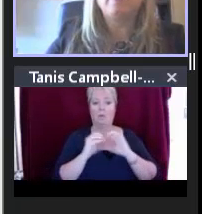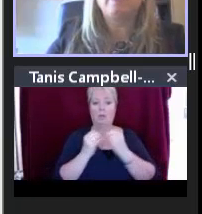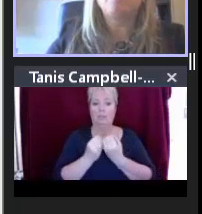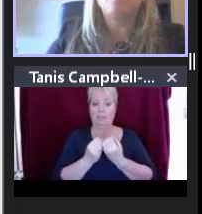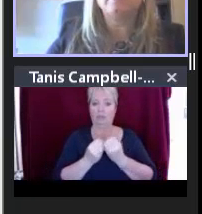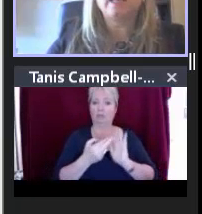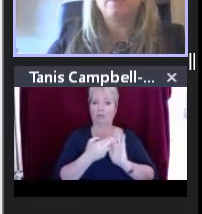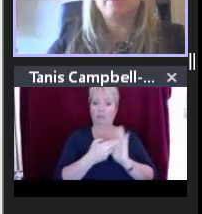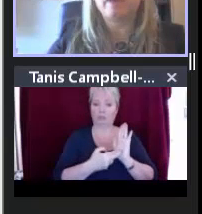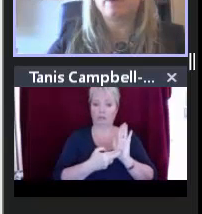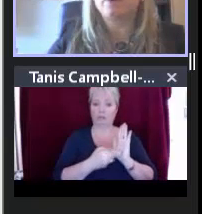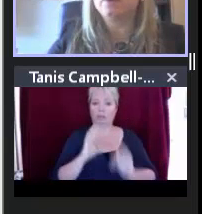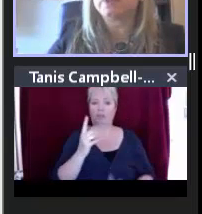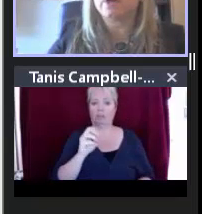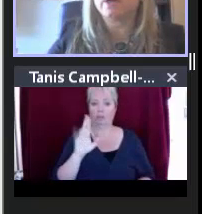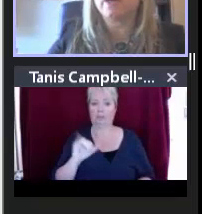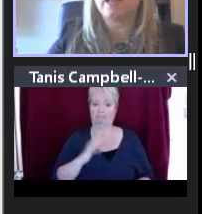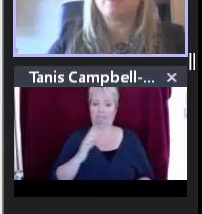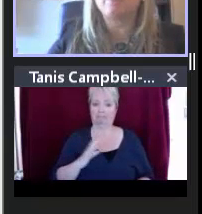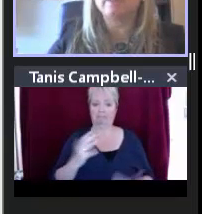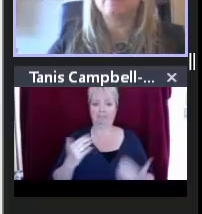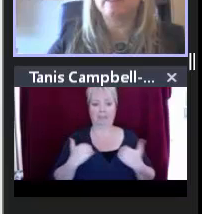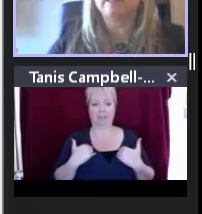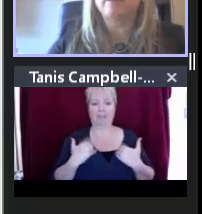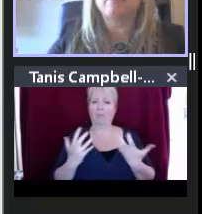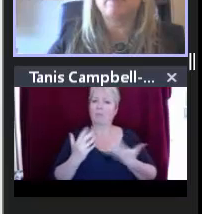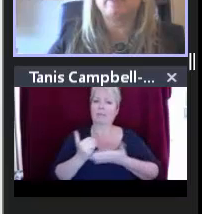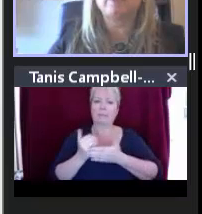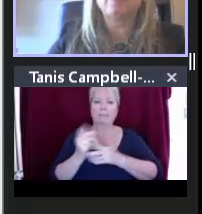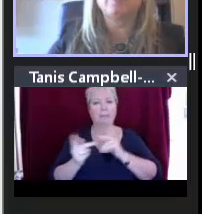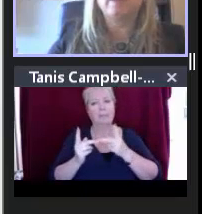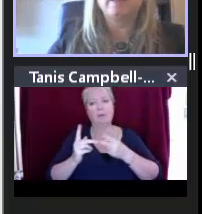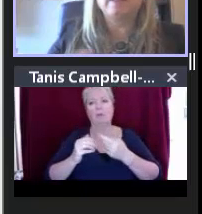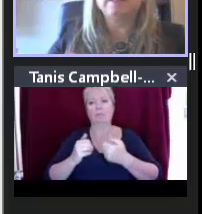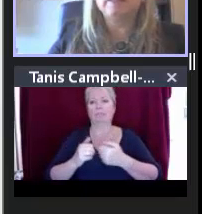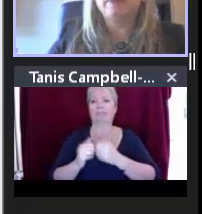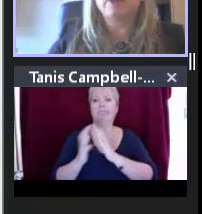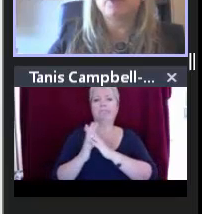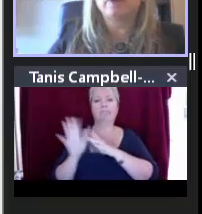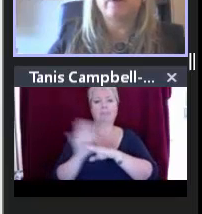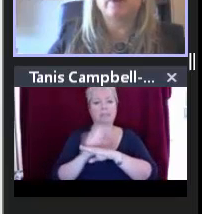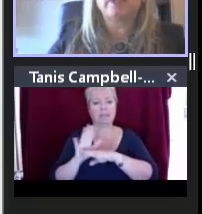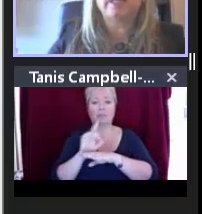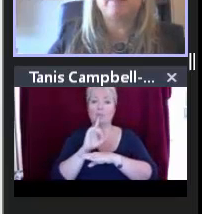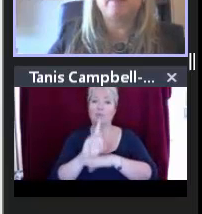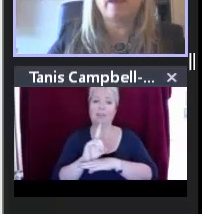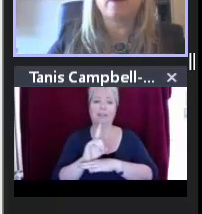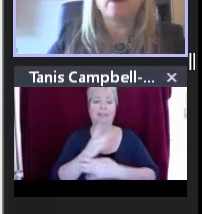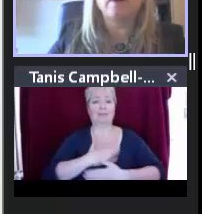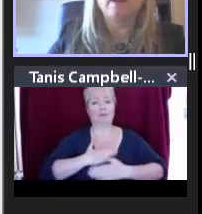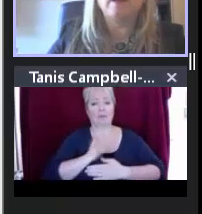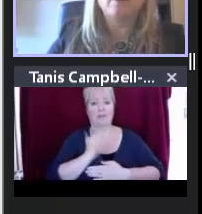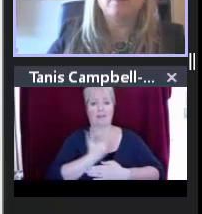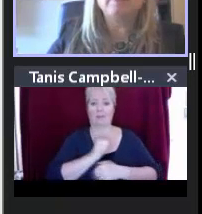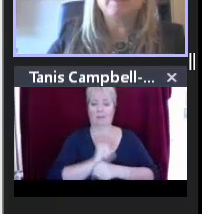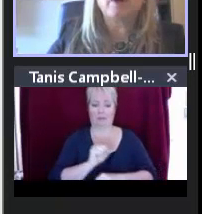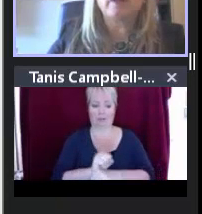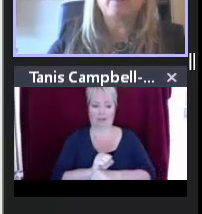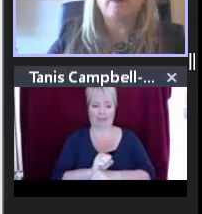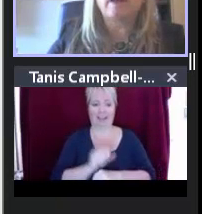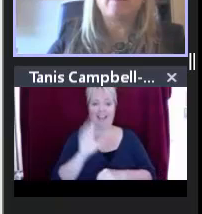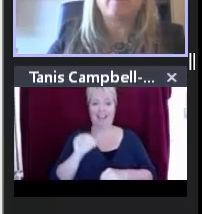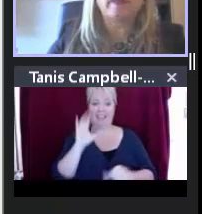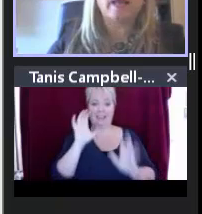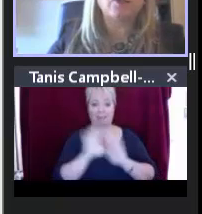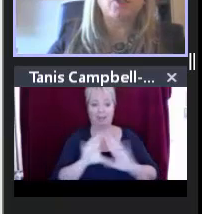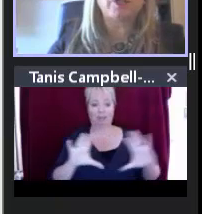people. We want to help them get a new start, and we really, really love what we do. This is a picture of our team at our Christmas